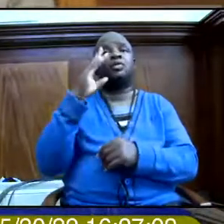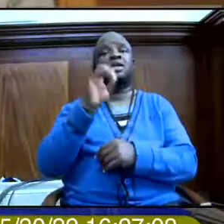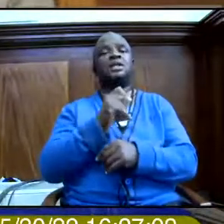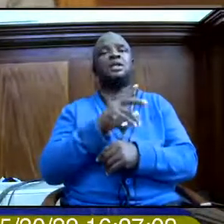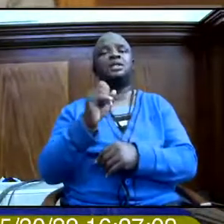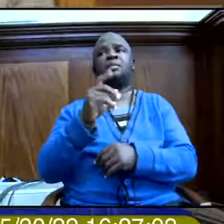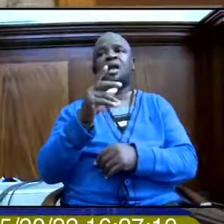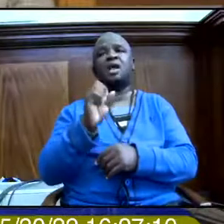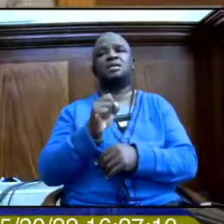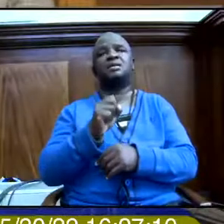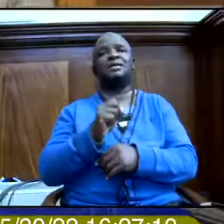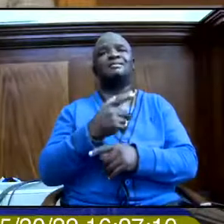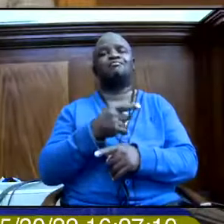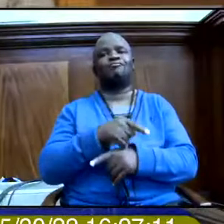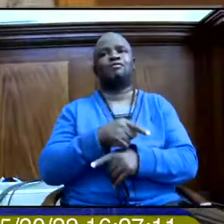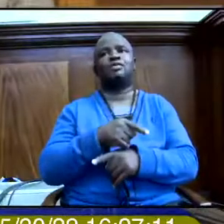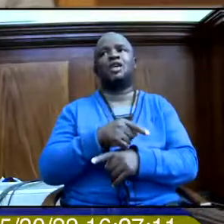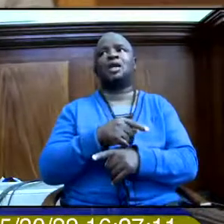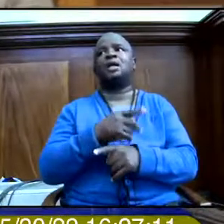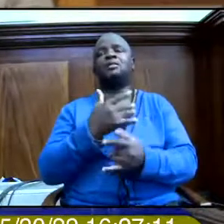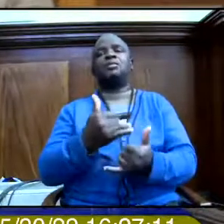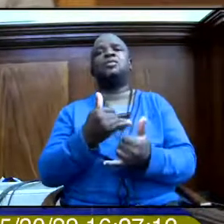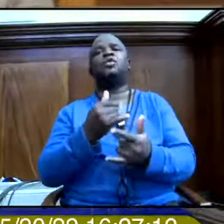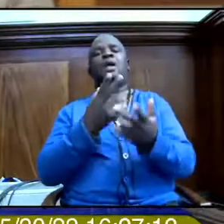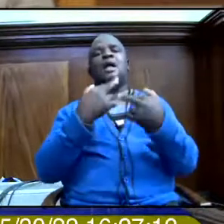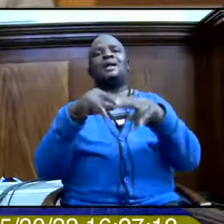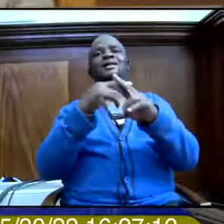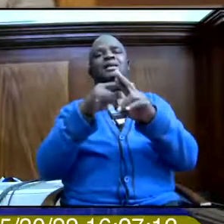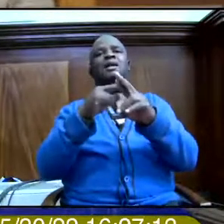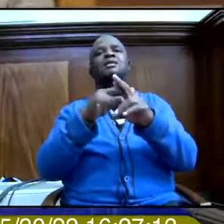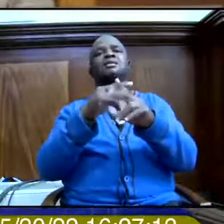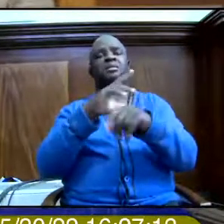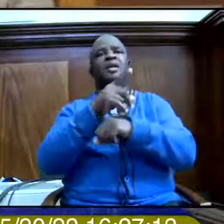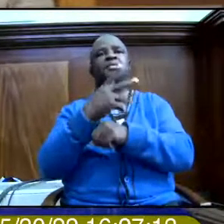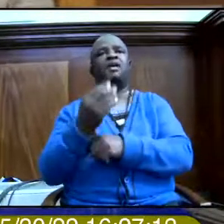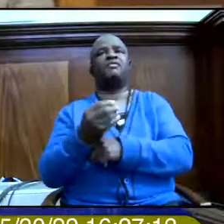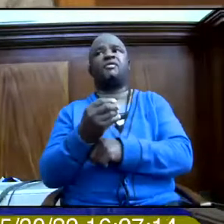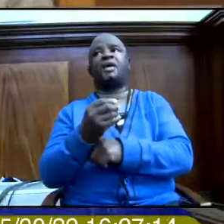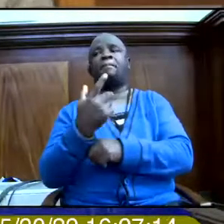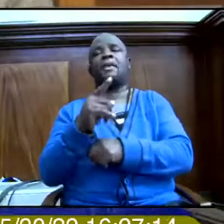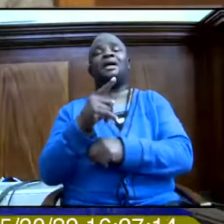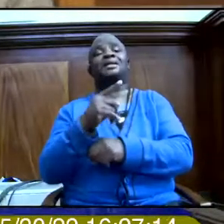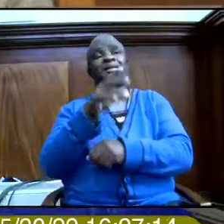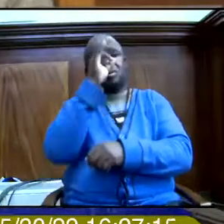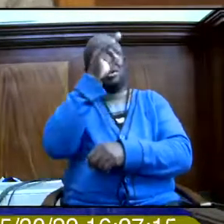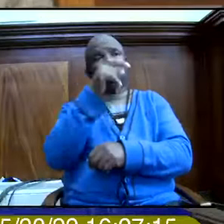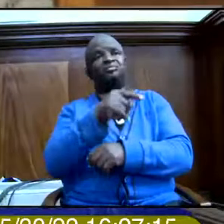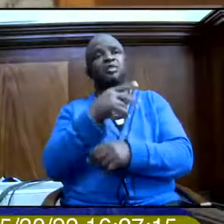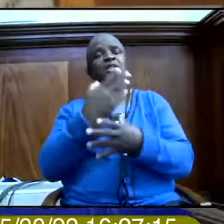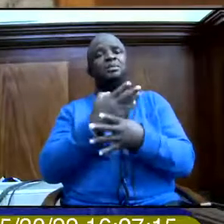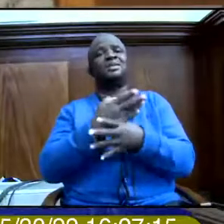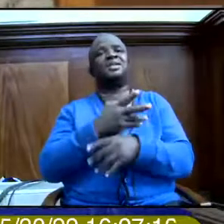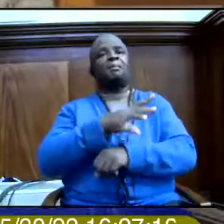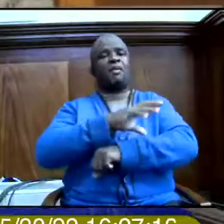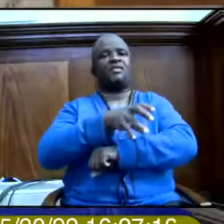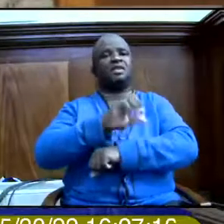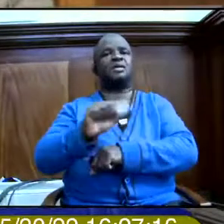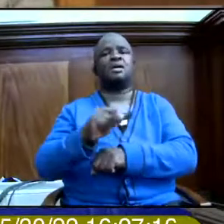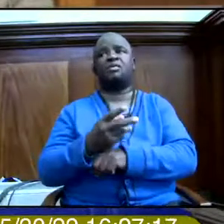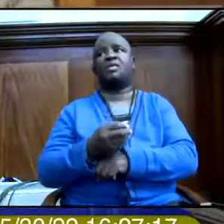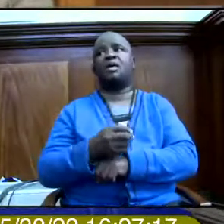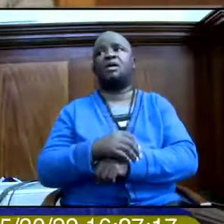is not a provincial competency speaker but the police station is operating in your in your